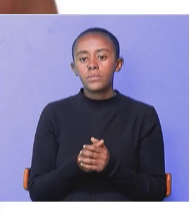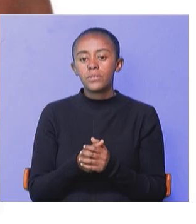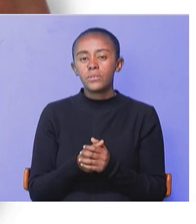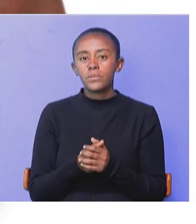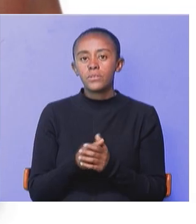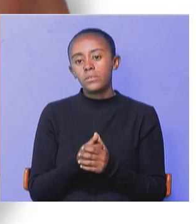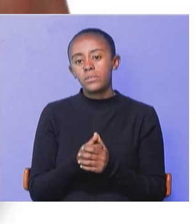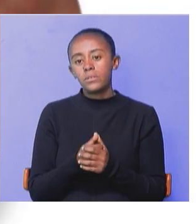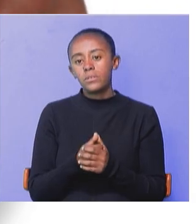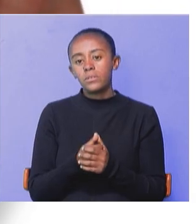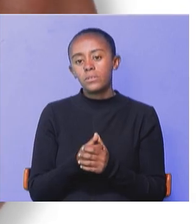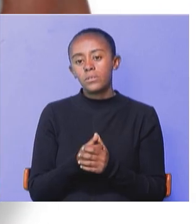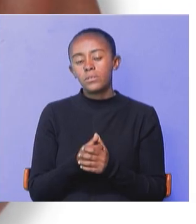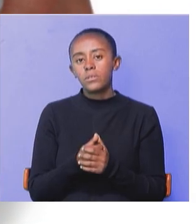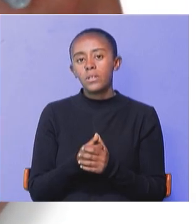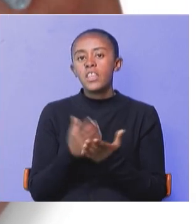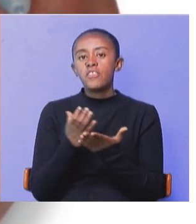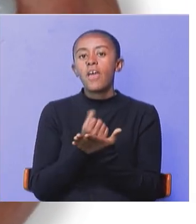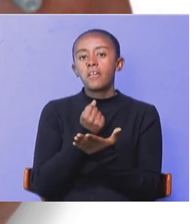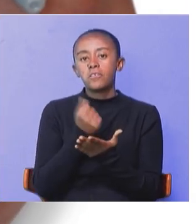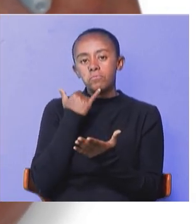not take